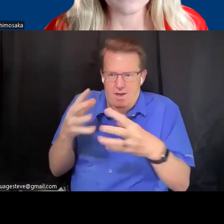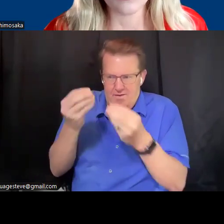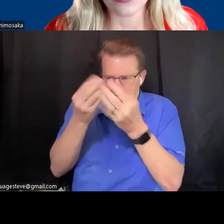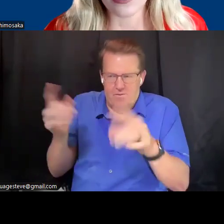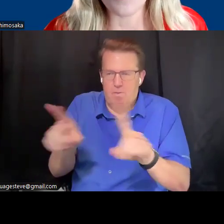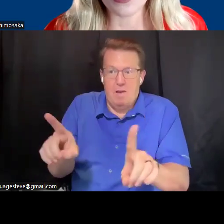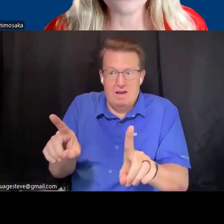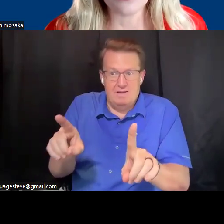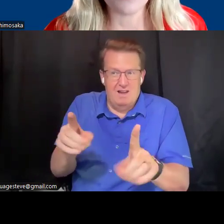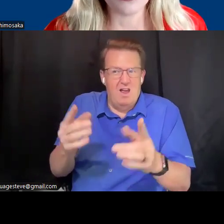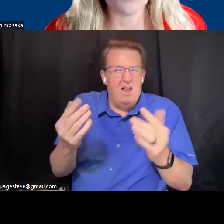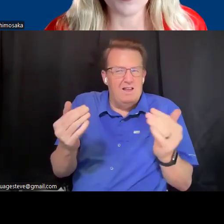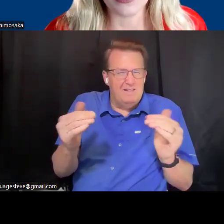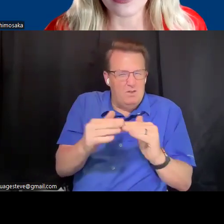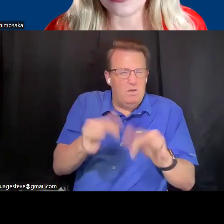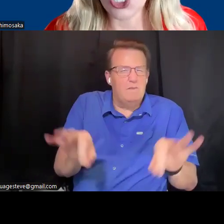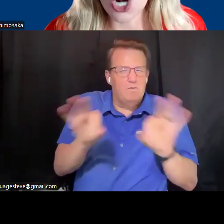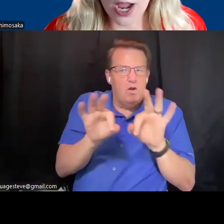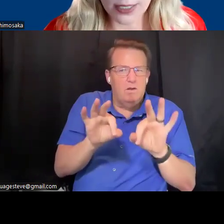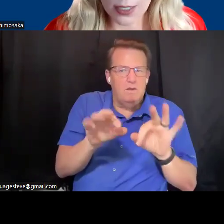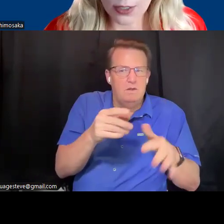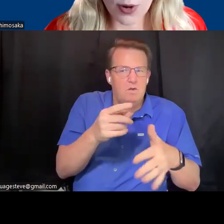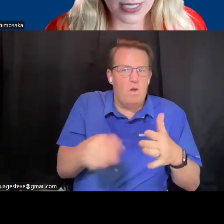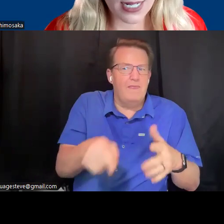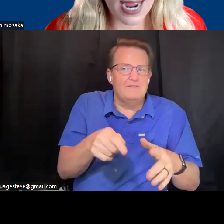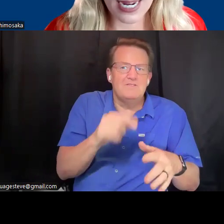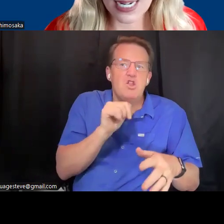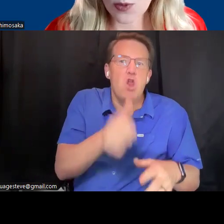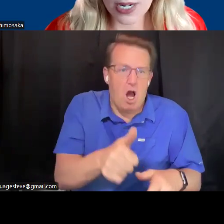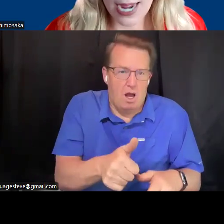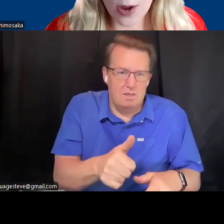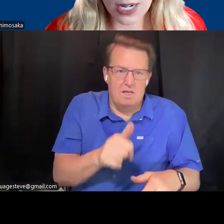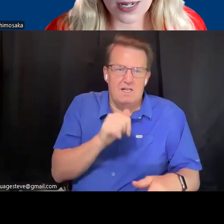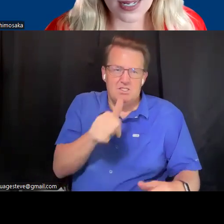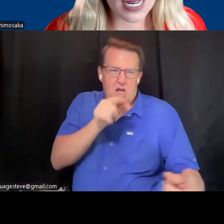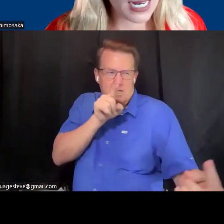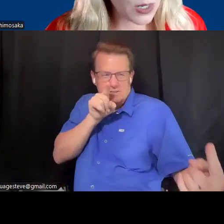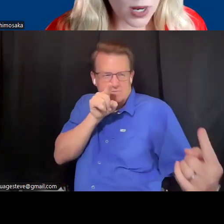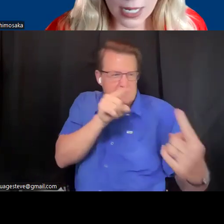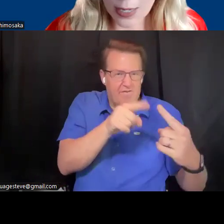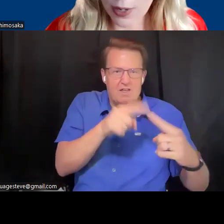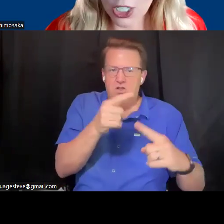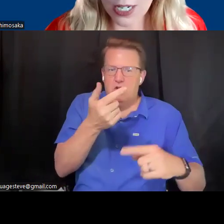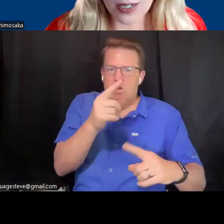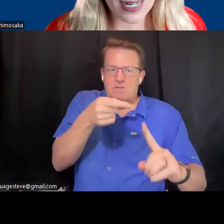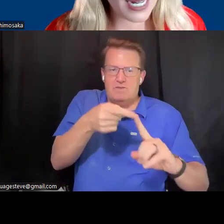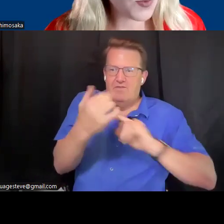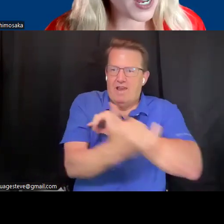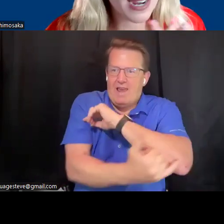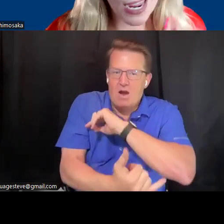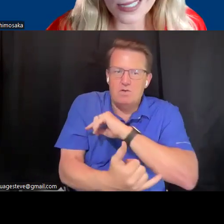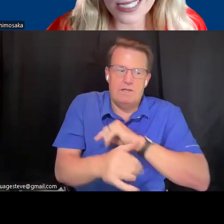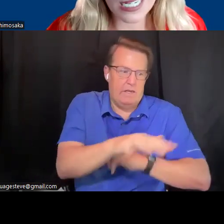This intrastate funding formula is not directed at any one county, any one region, any